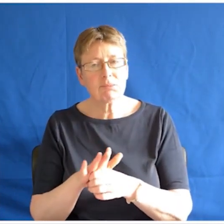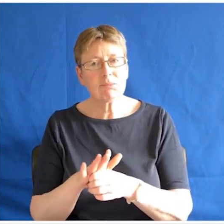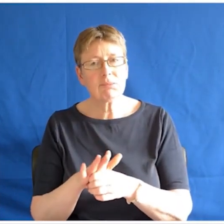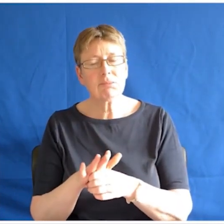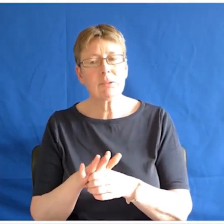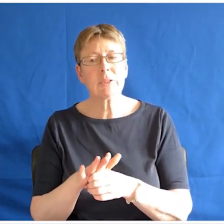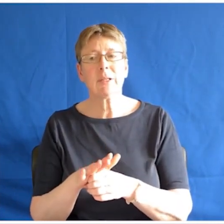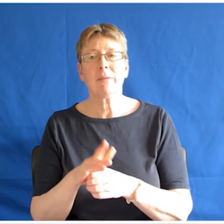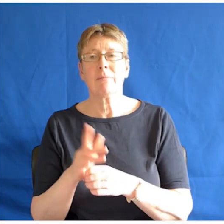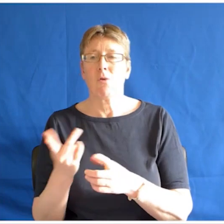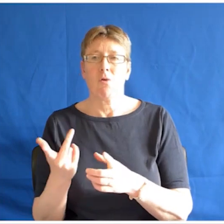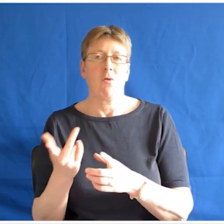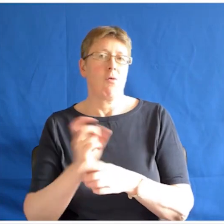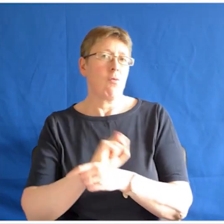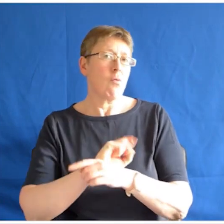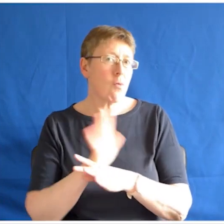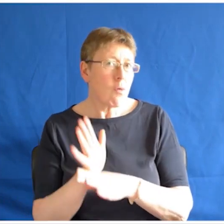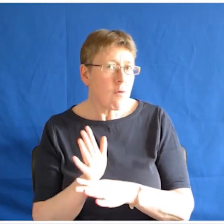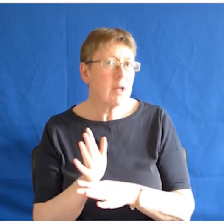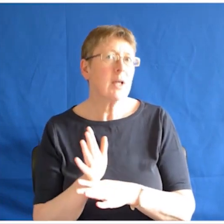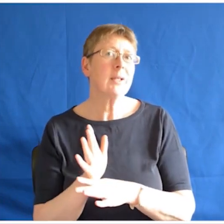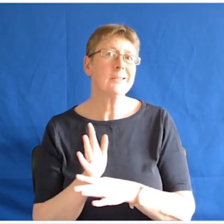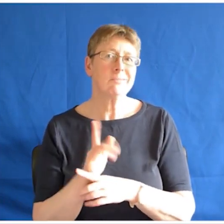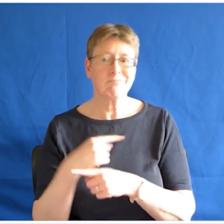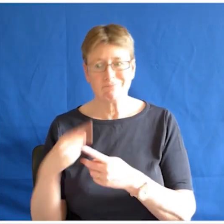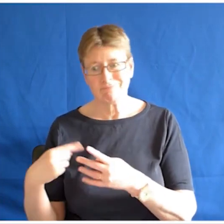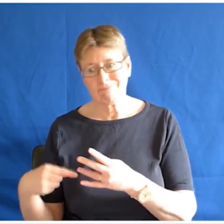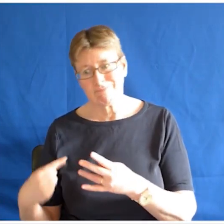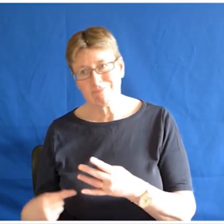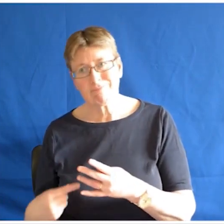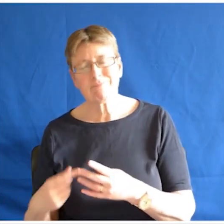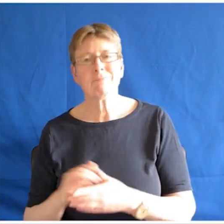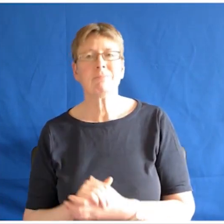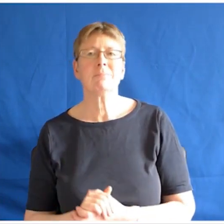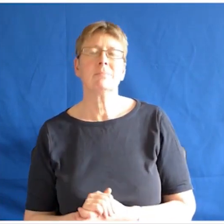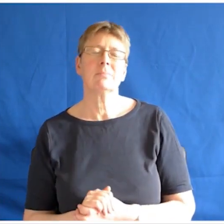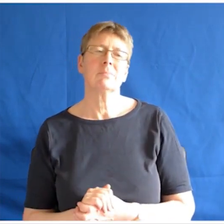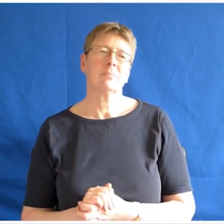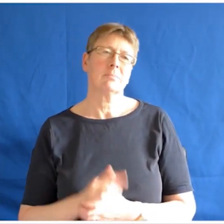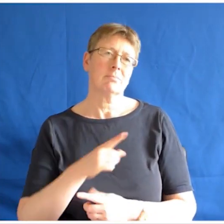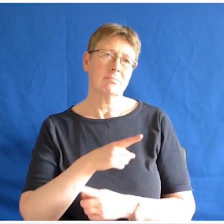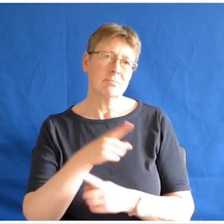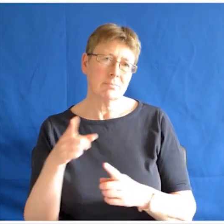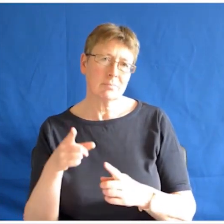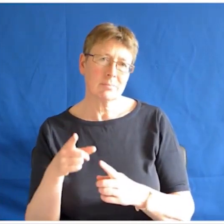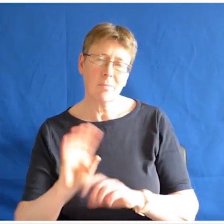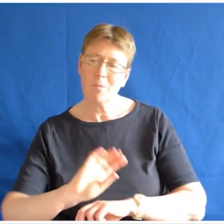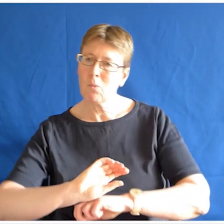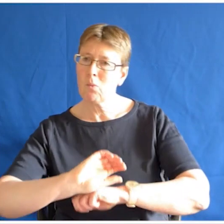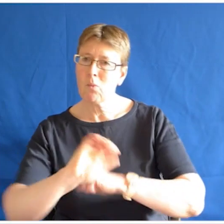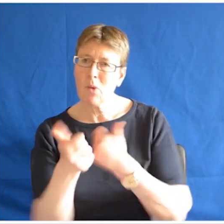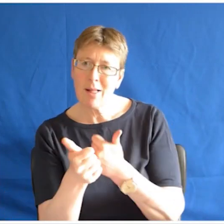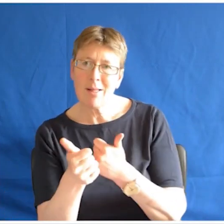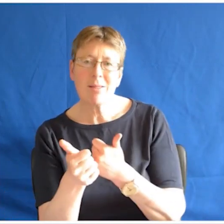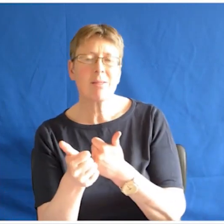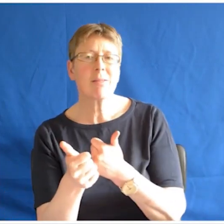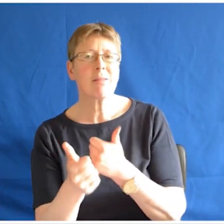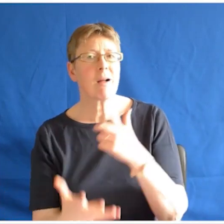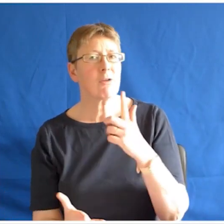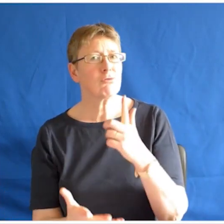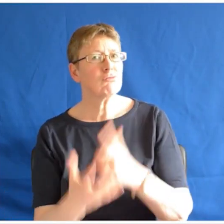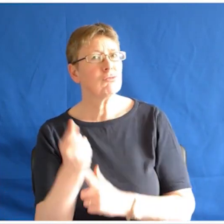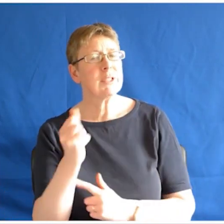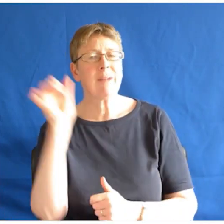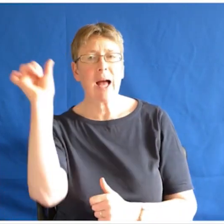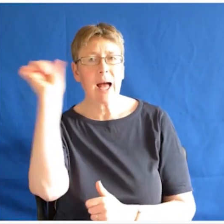we've been through with COVID and everything that entails. And you've done extremely well to get through.